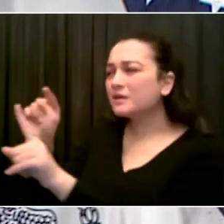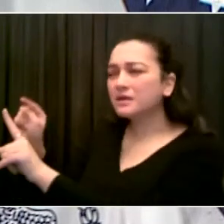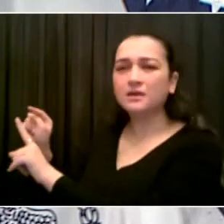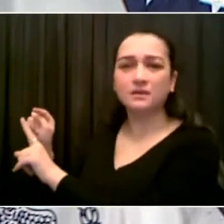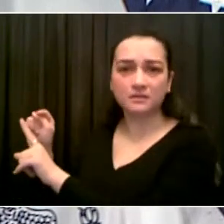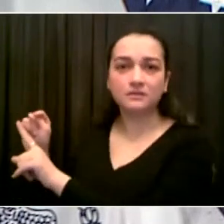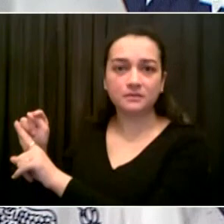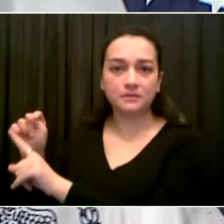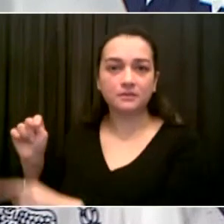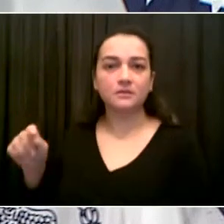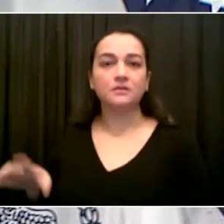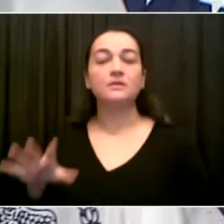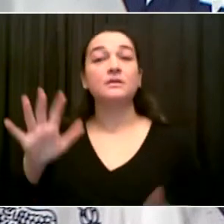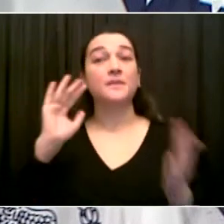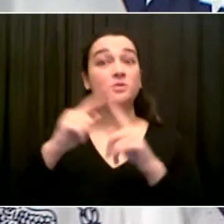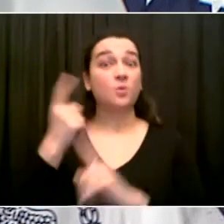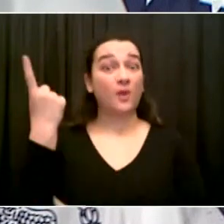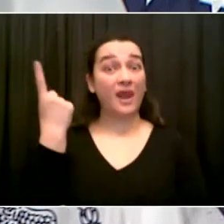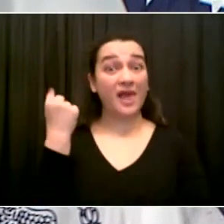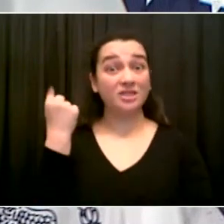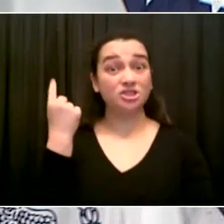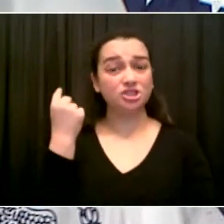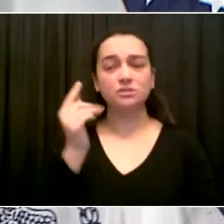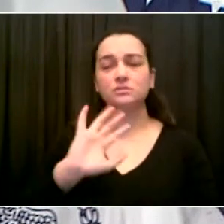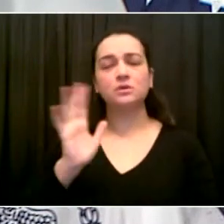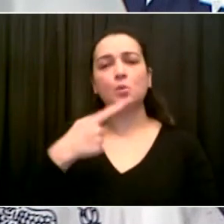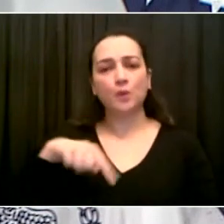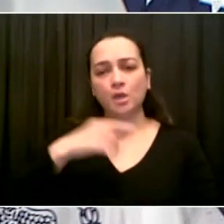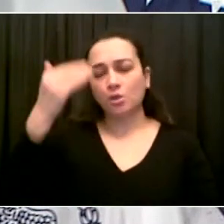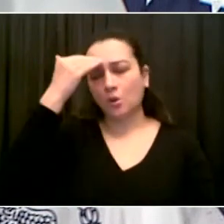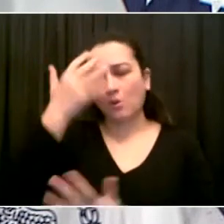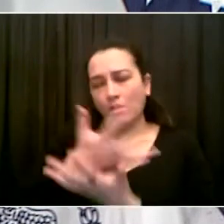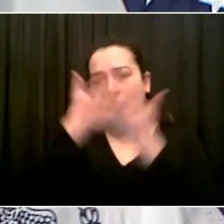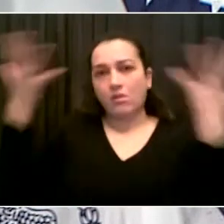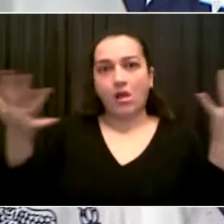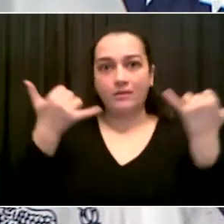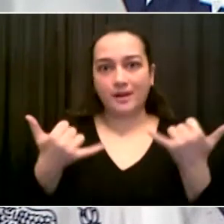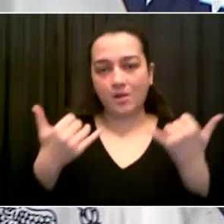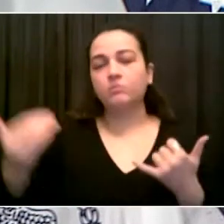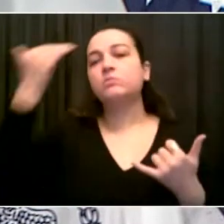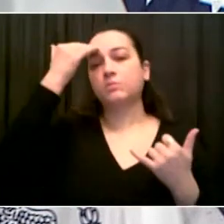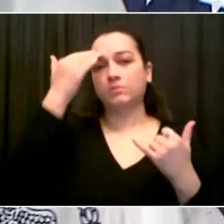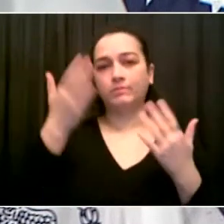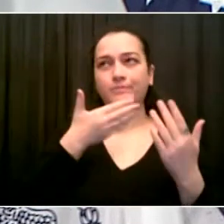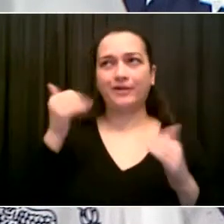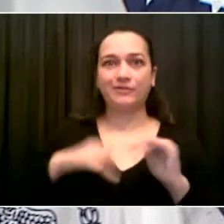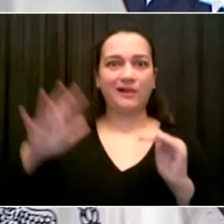terms of dealing with COVID patients when they first arrive. I think you're going to see a parallel